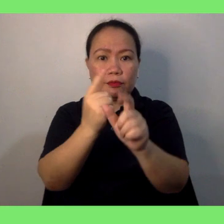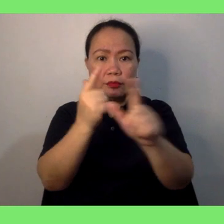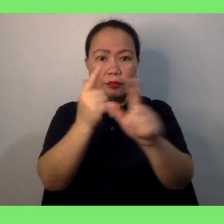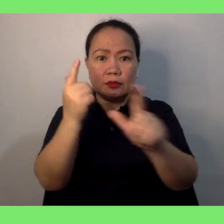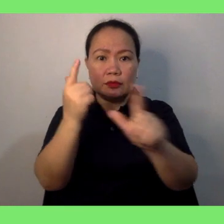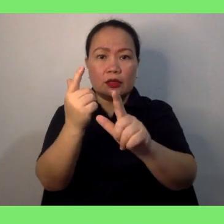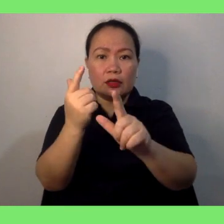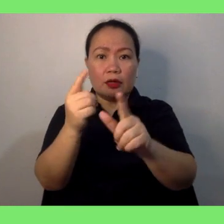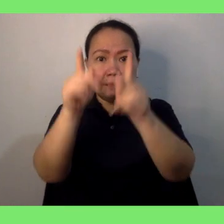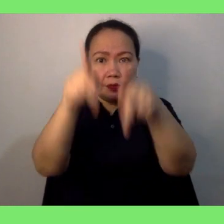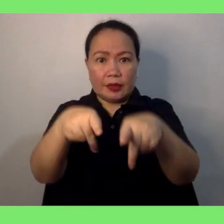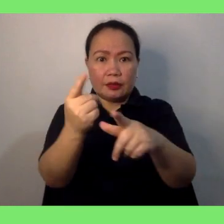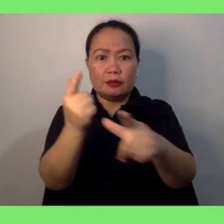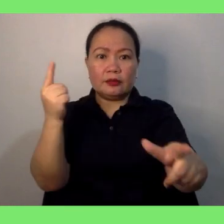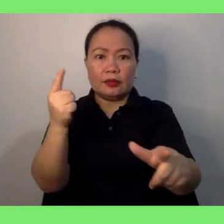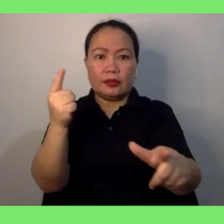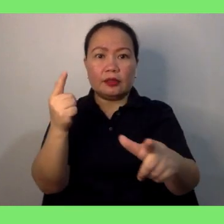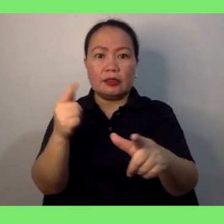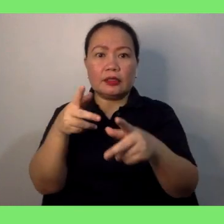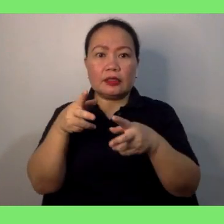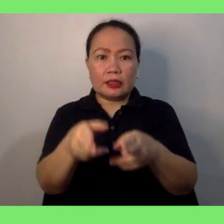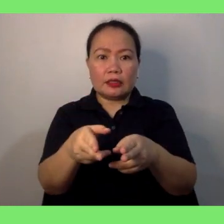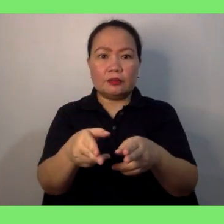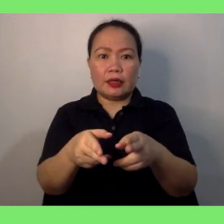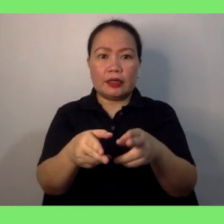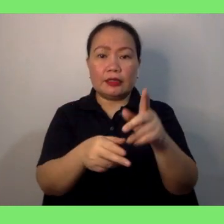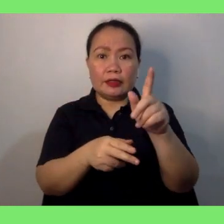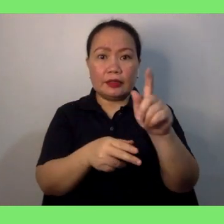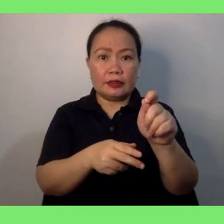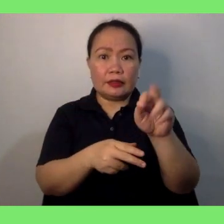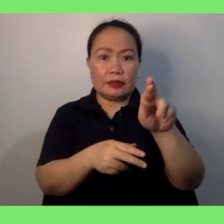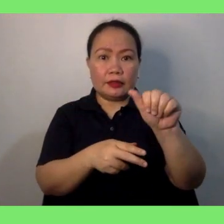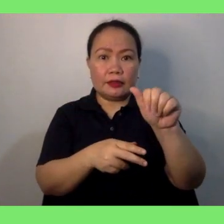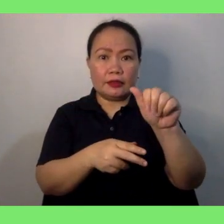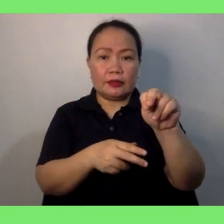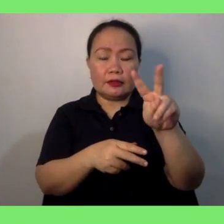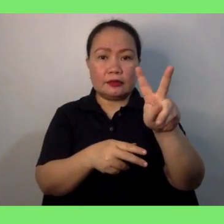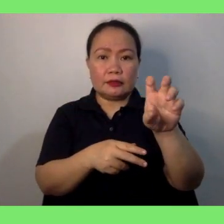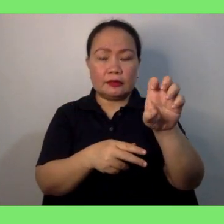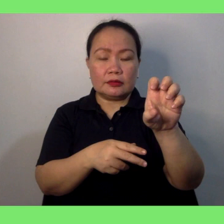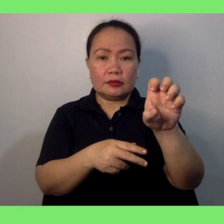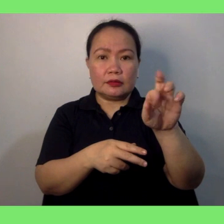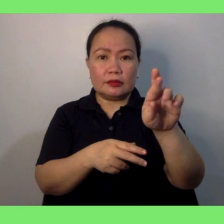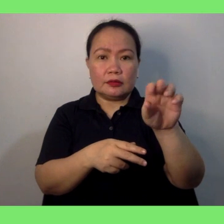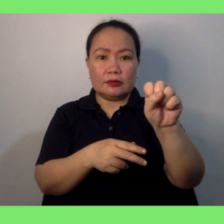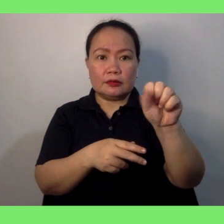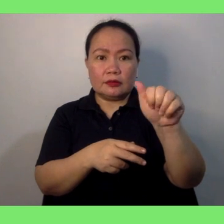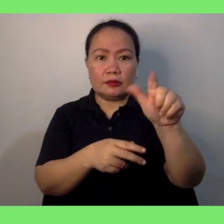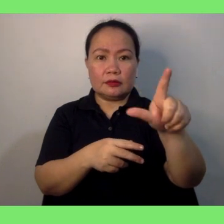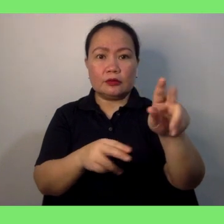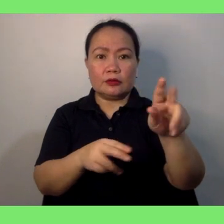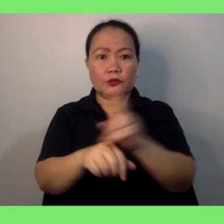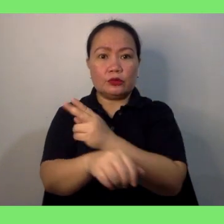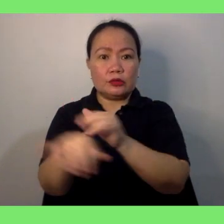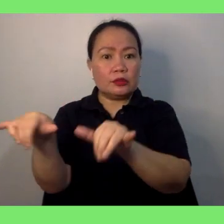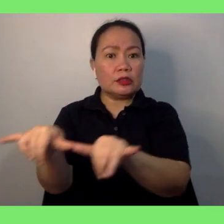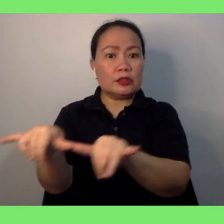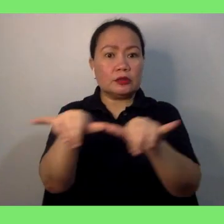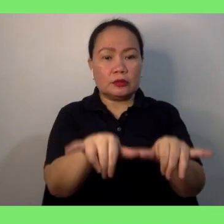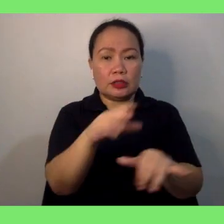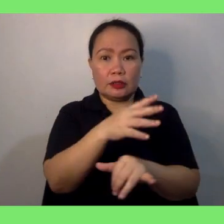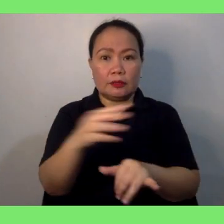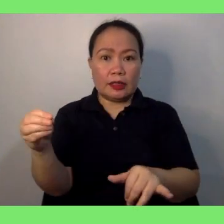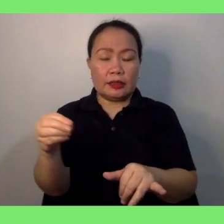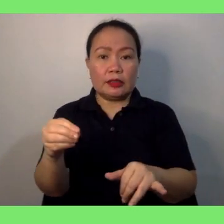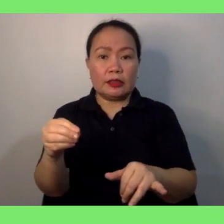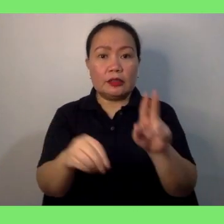measurement and by inductive reasoning. So, in this video, ang focus natin dito is yung relationship na po mismo